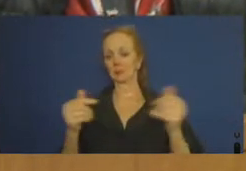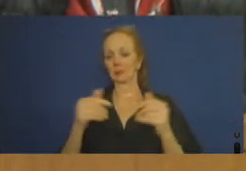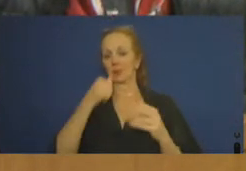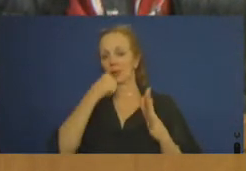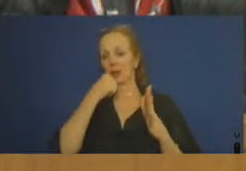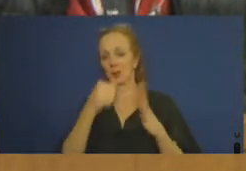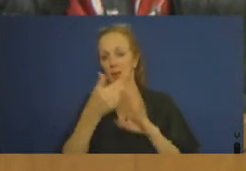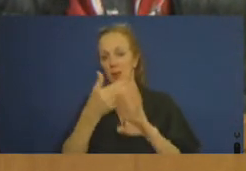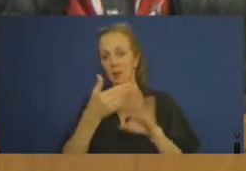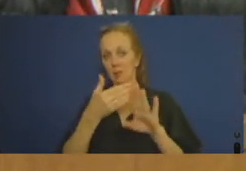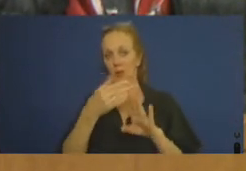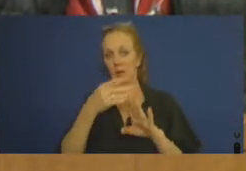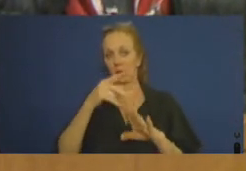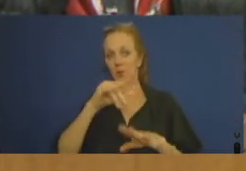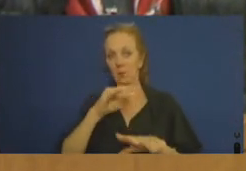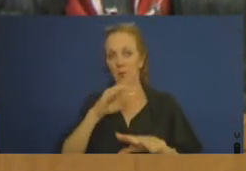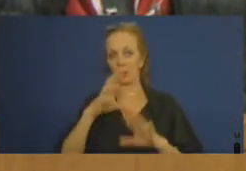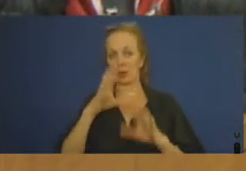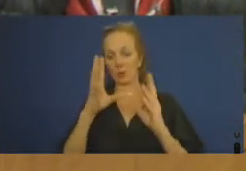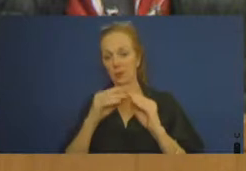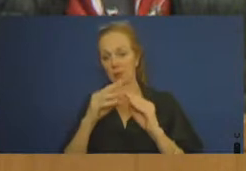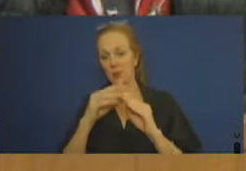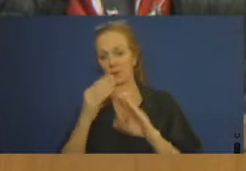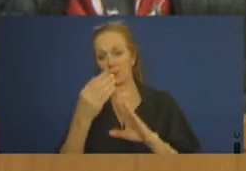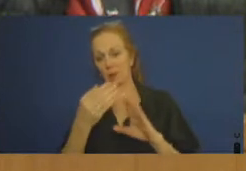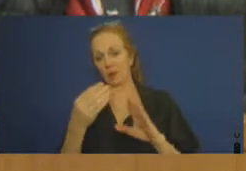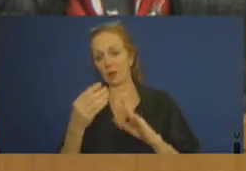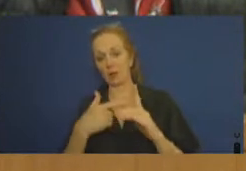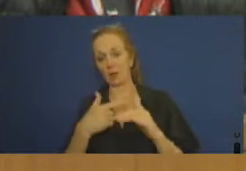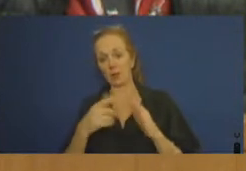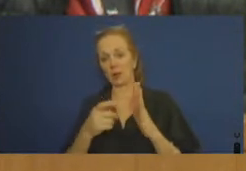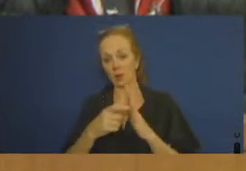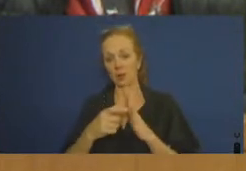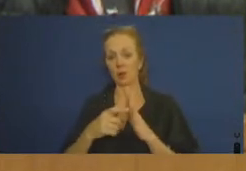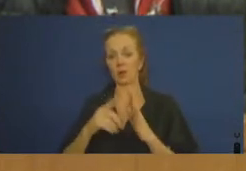this public hearing. Therefore, the procedural requirements of Statute